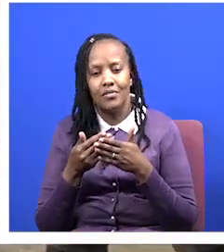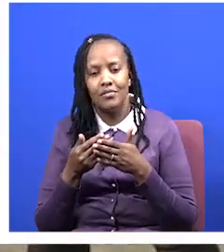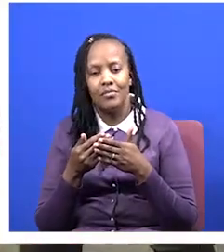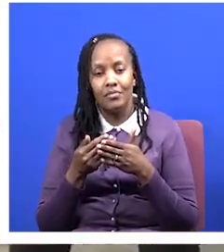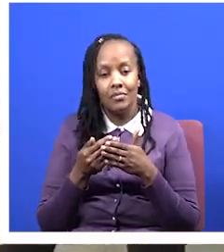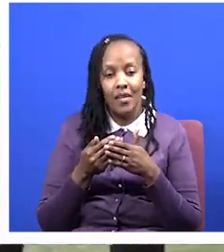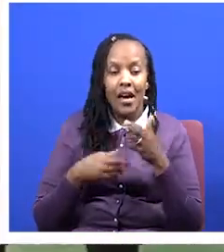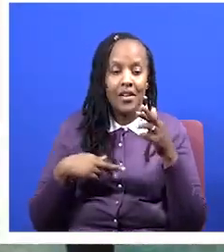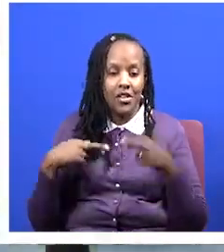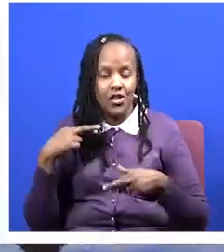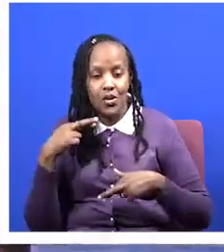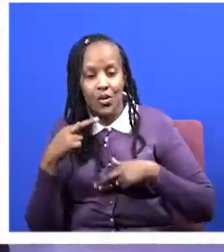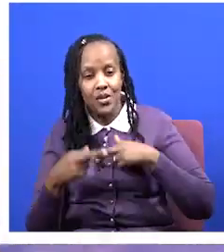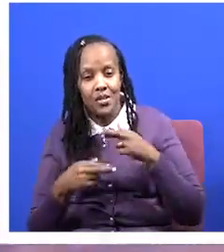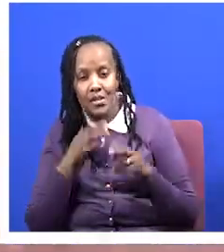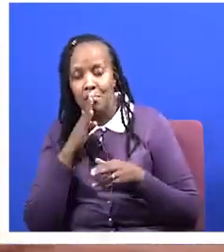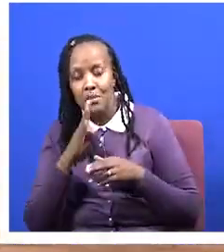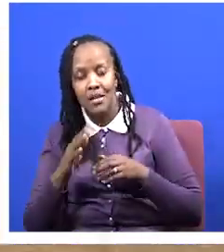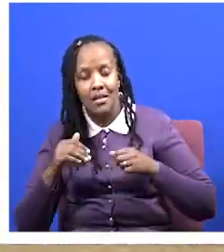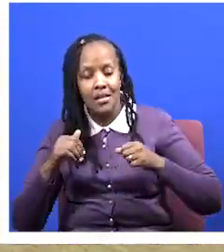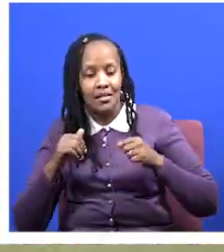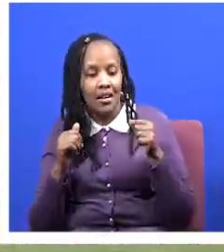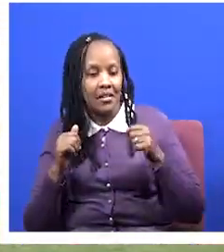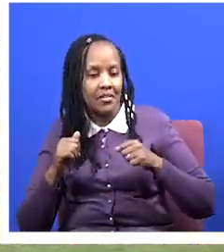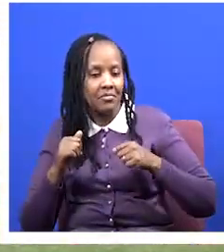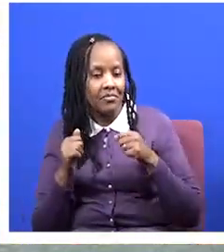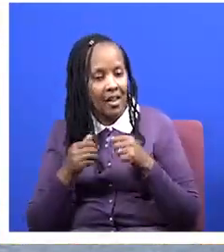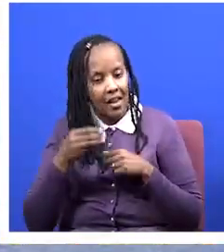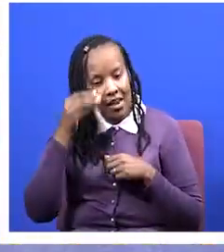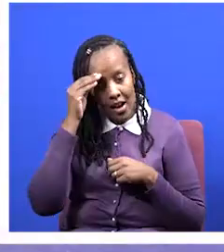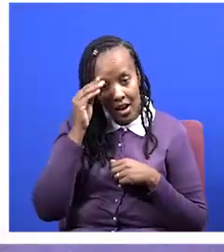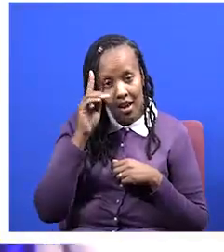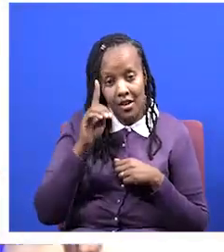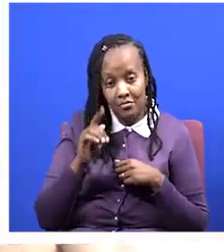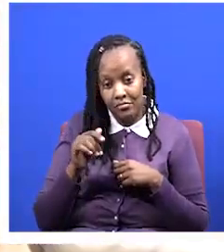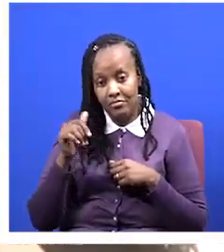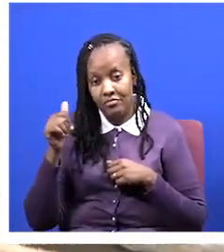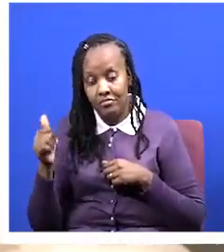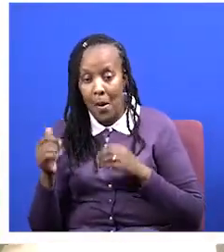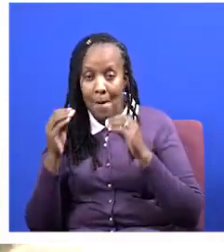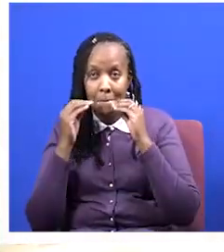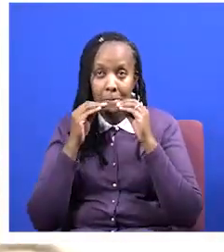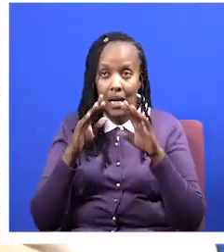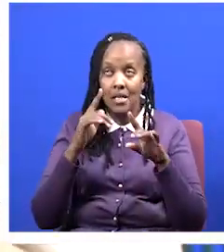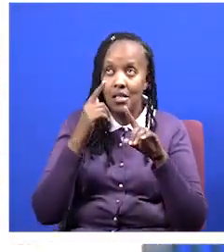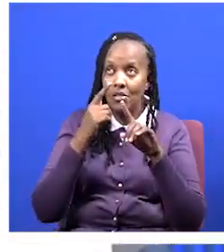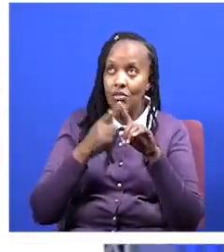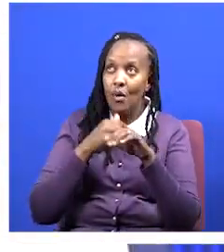and love. So rejoice, be glad, and learn each one